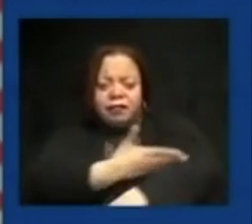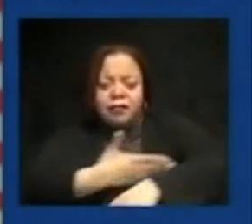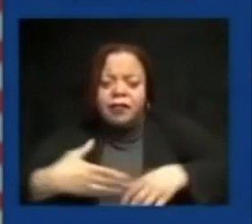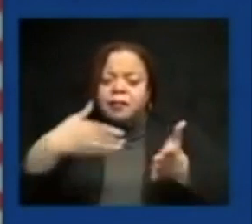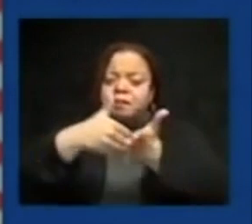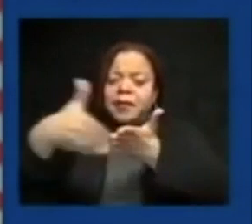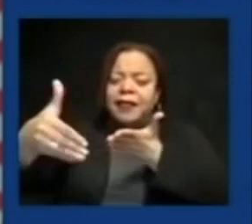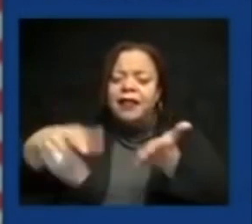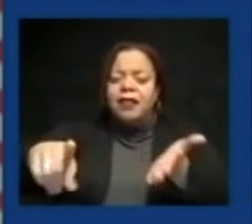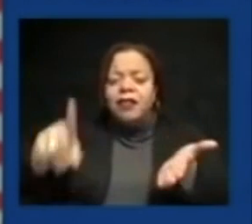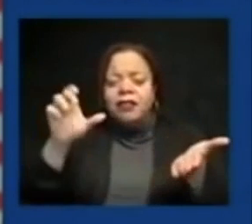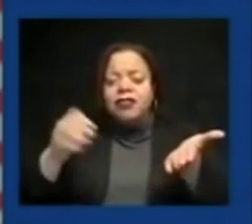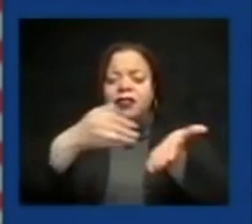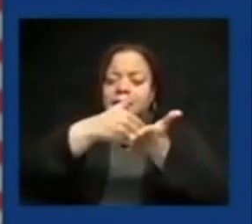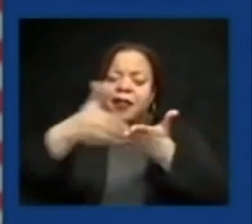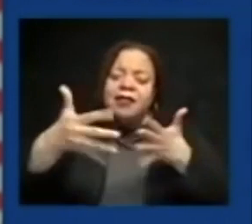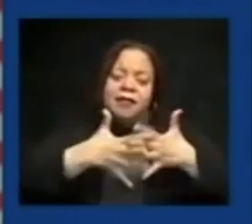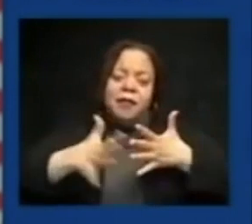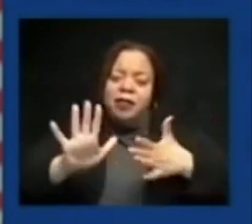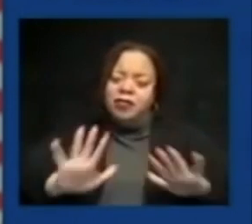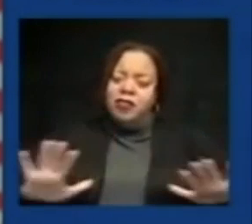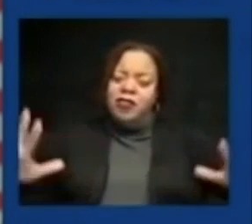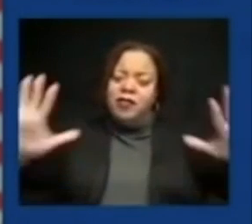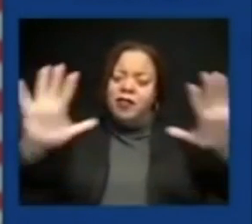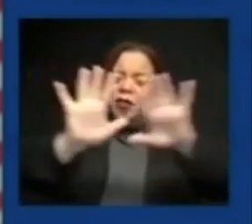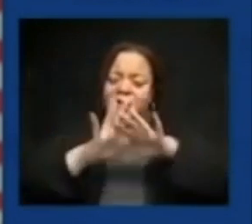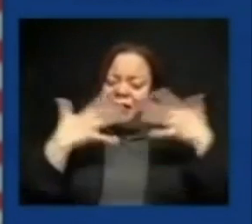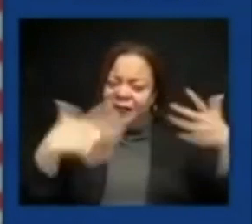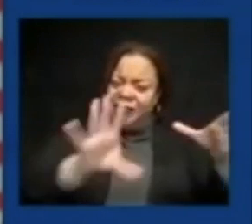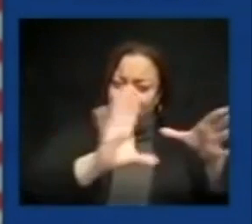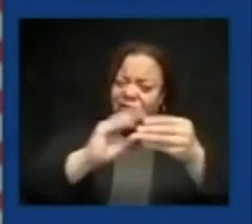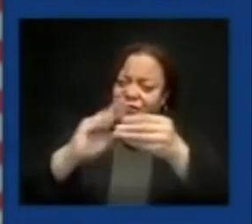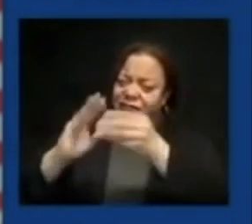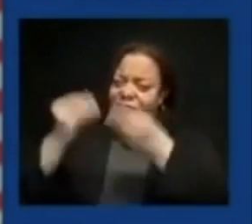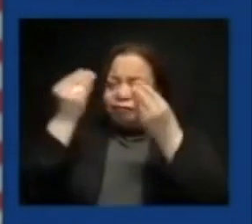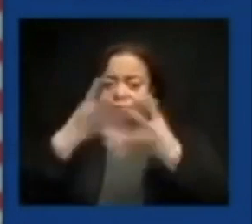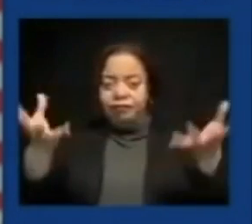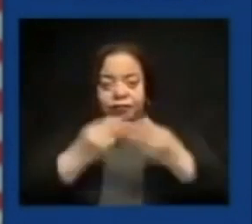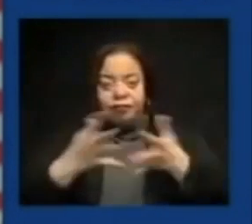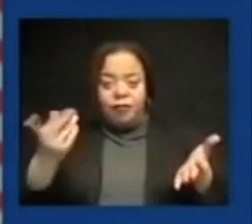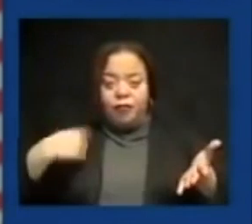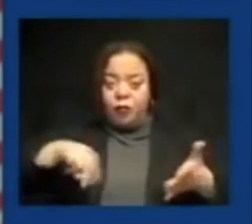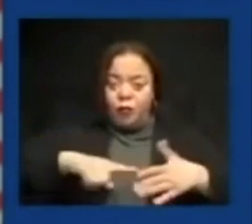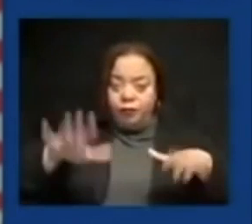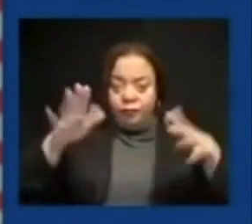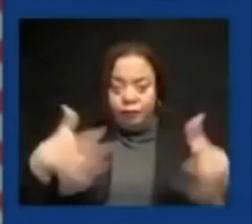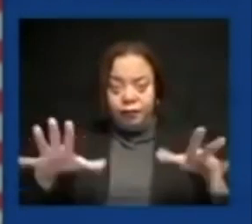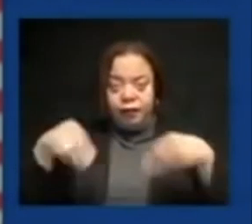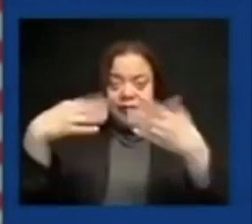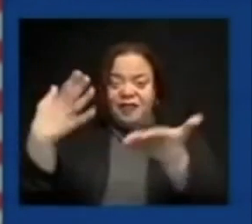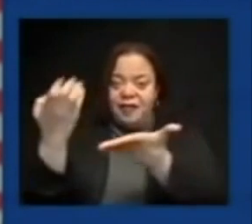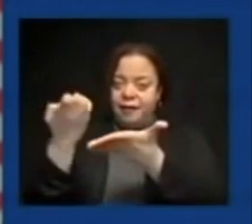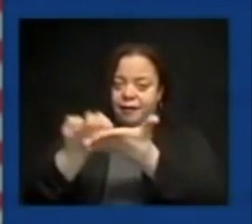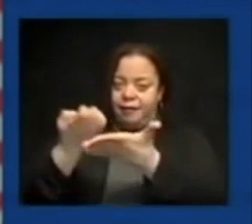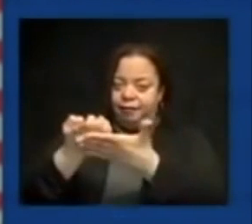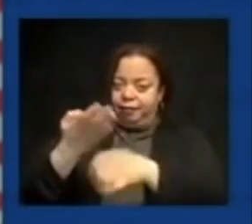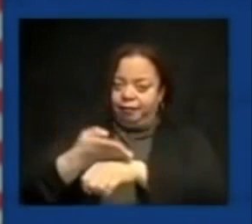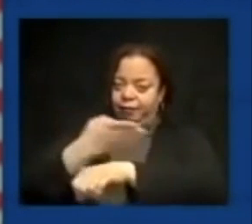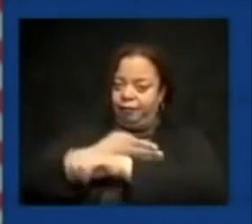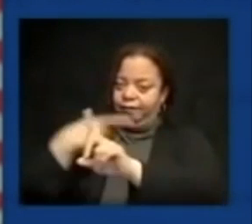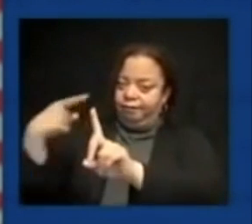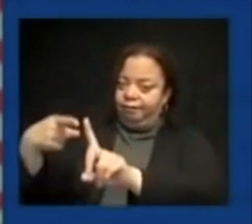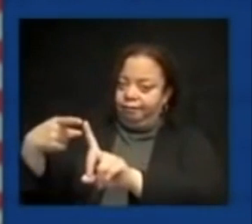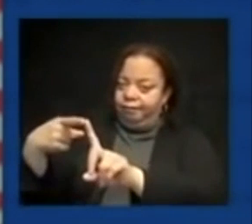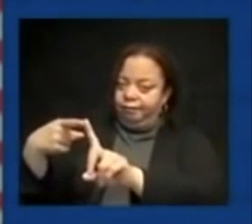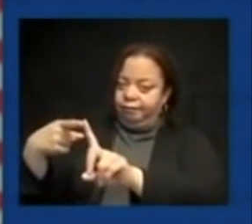millions, hundreds of millions of Americans. They've talked about the fact that we have delivered economic recovery, so long